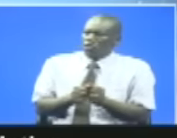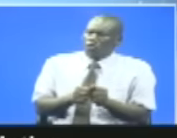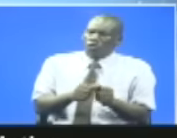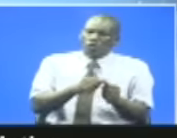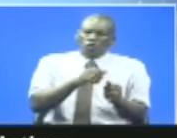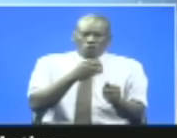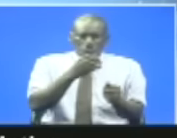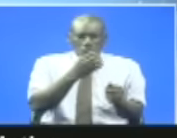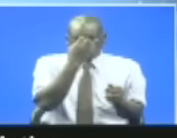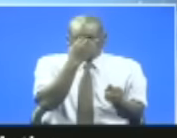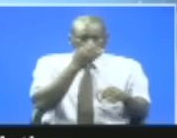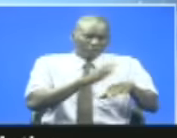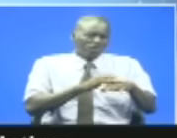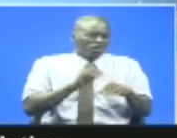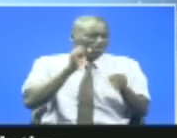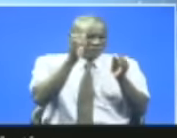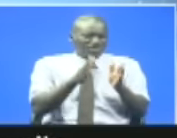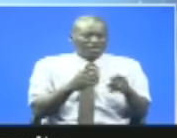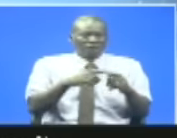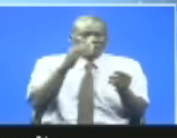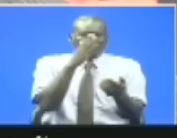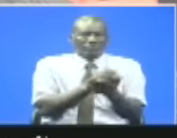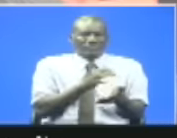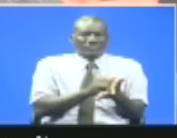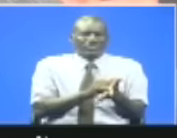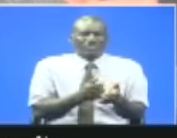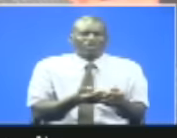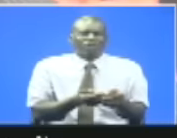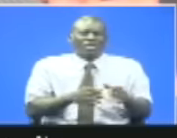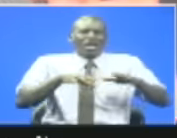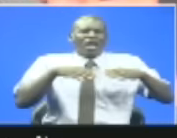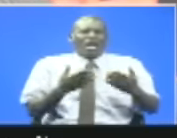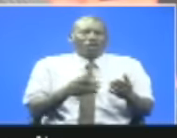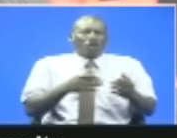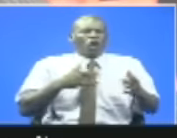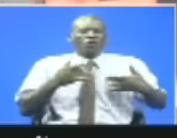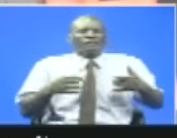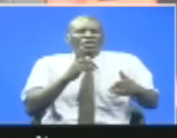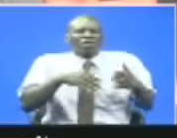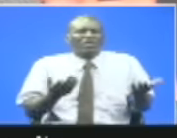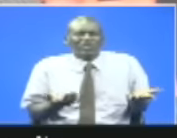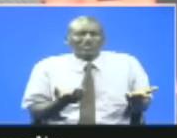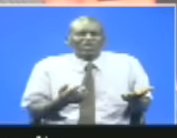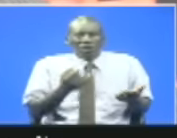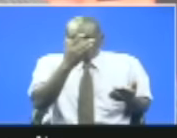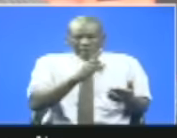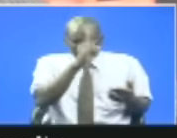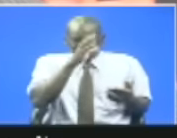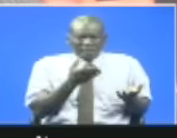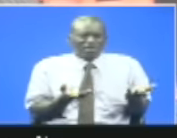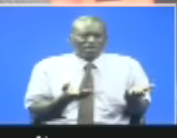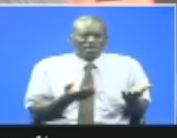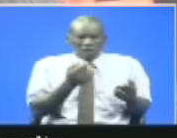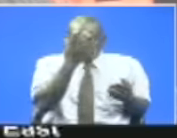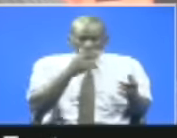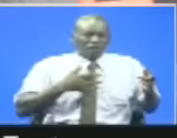nice politician. But the fact is that how does he concern him? Why does it concern him so seriously? So